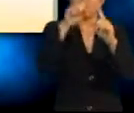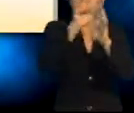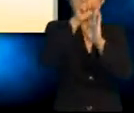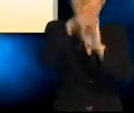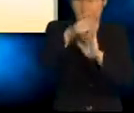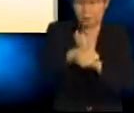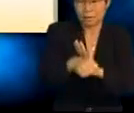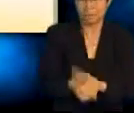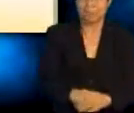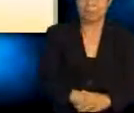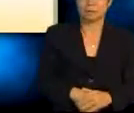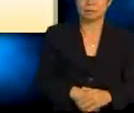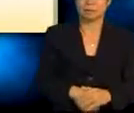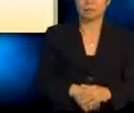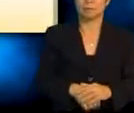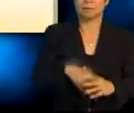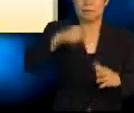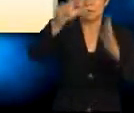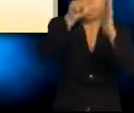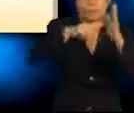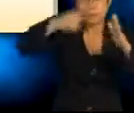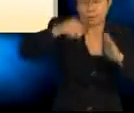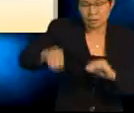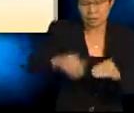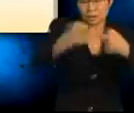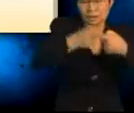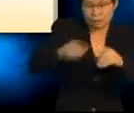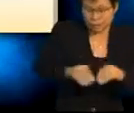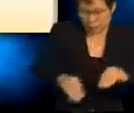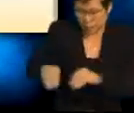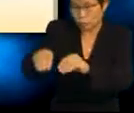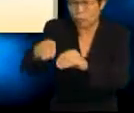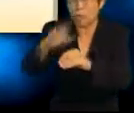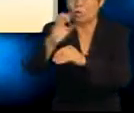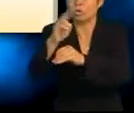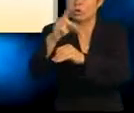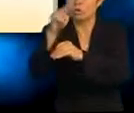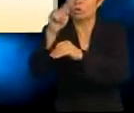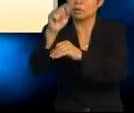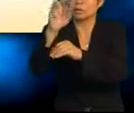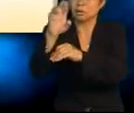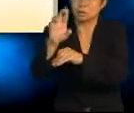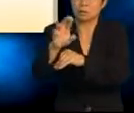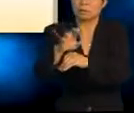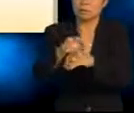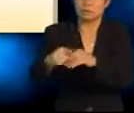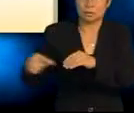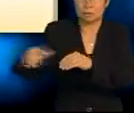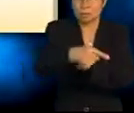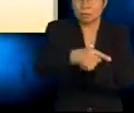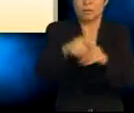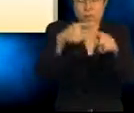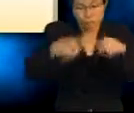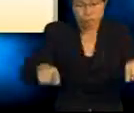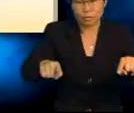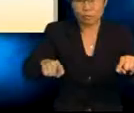The law states that current which passes through a conductor is directly proportional to the potential